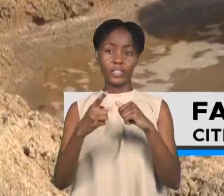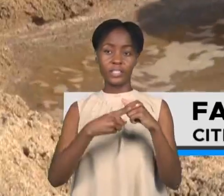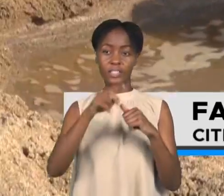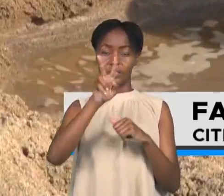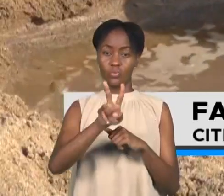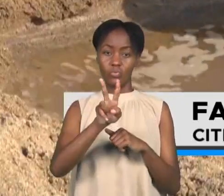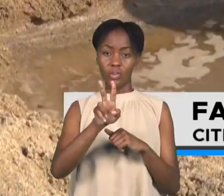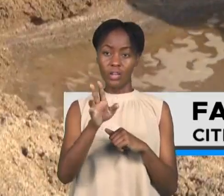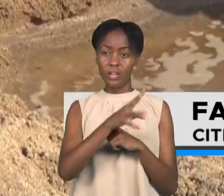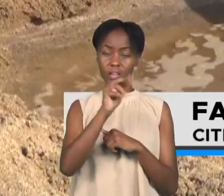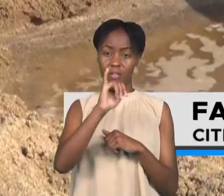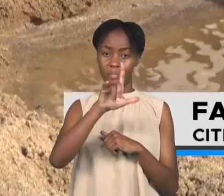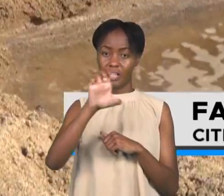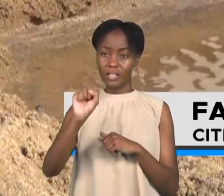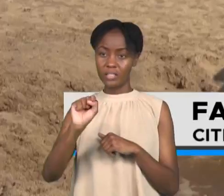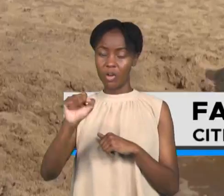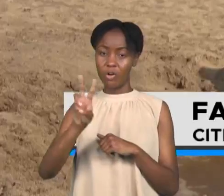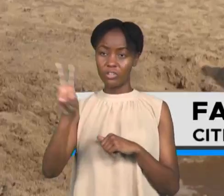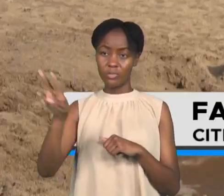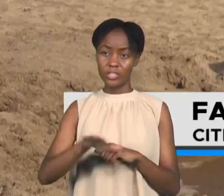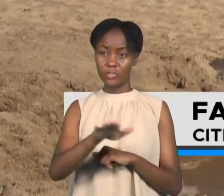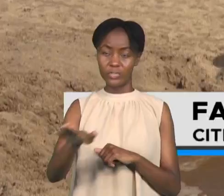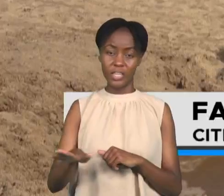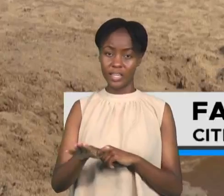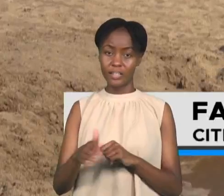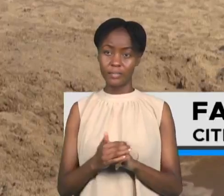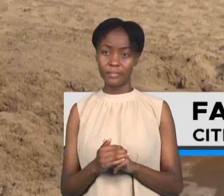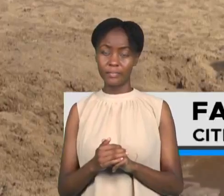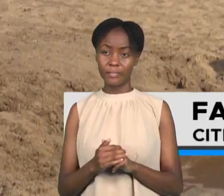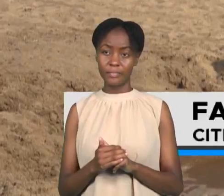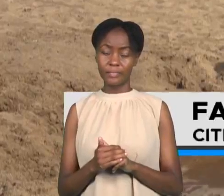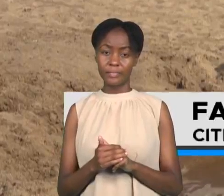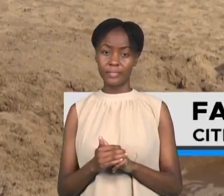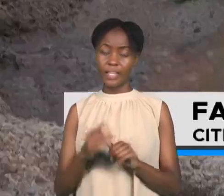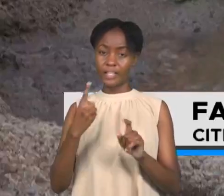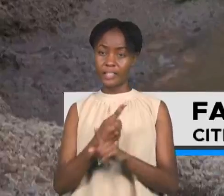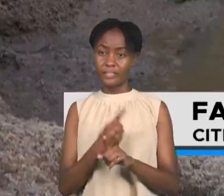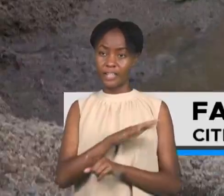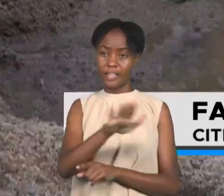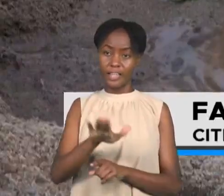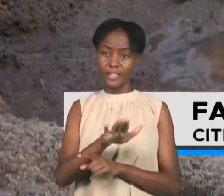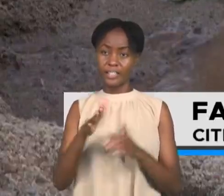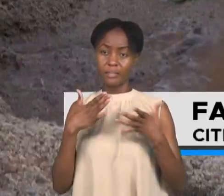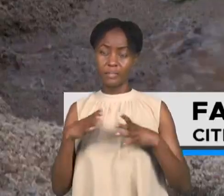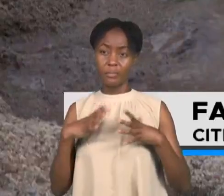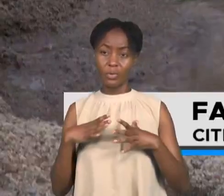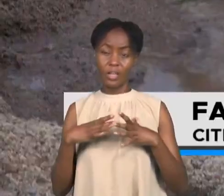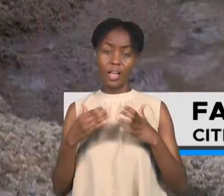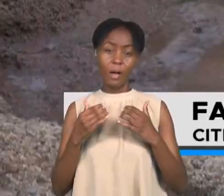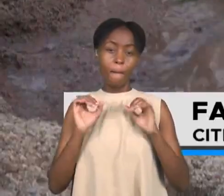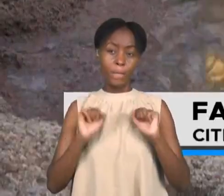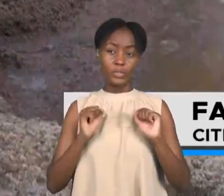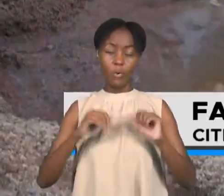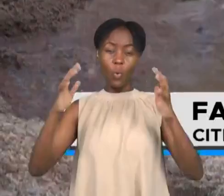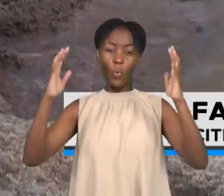of the city of Fort Dauphin. In Fino-Ivor, villagers dread a repeat of a terrible drought